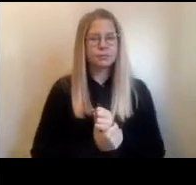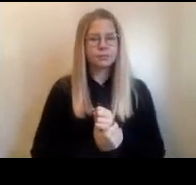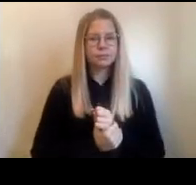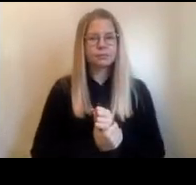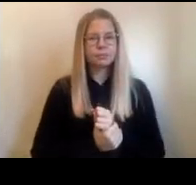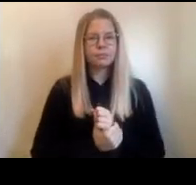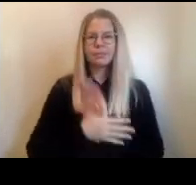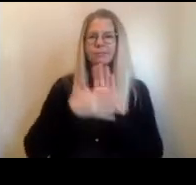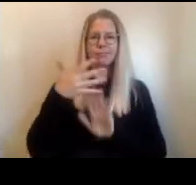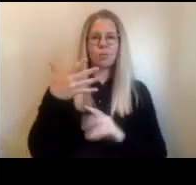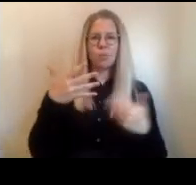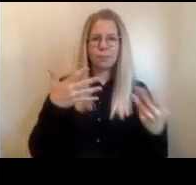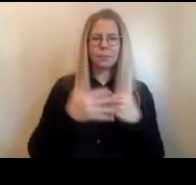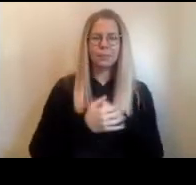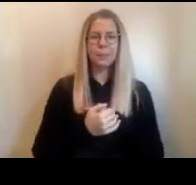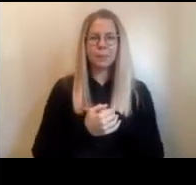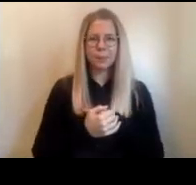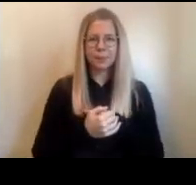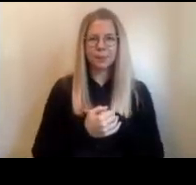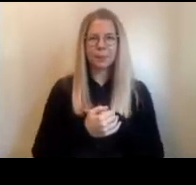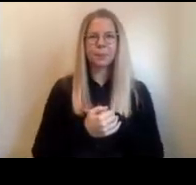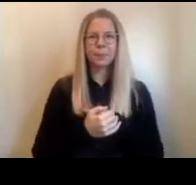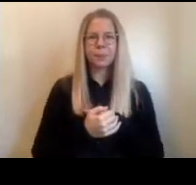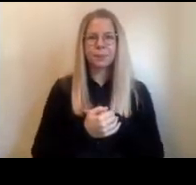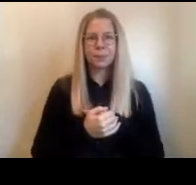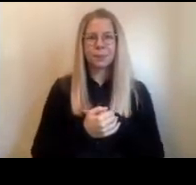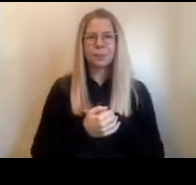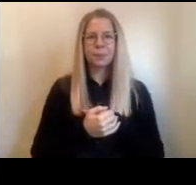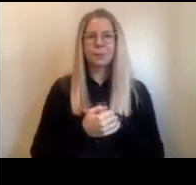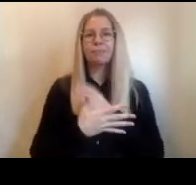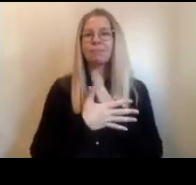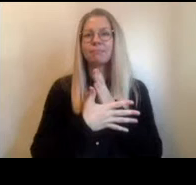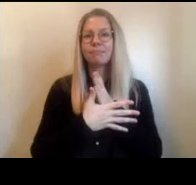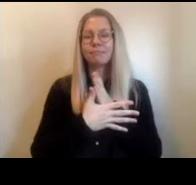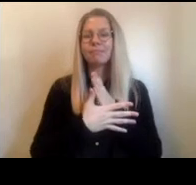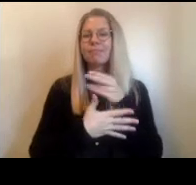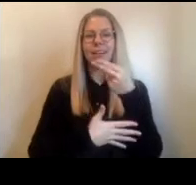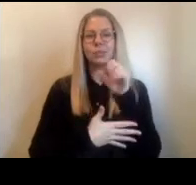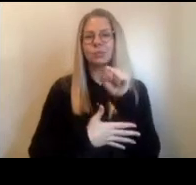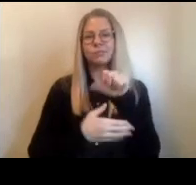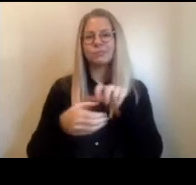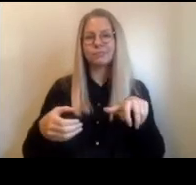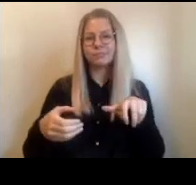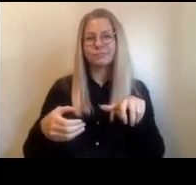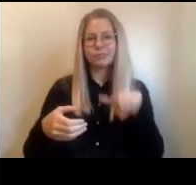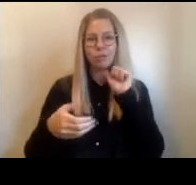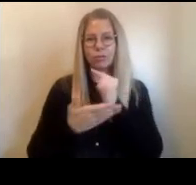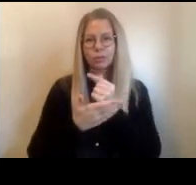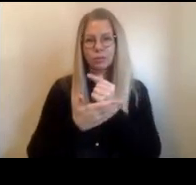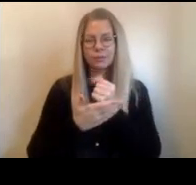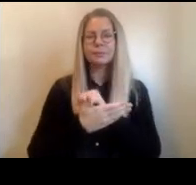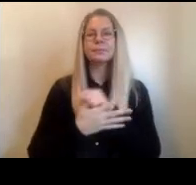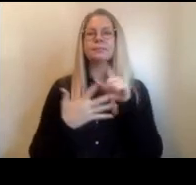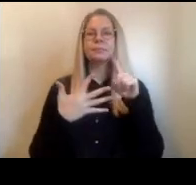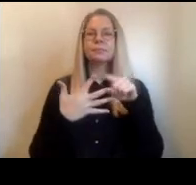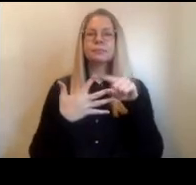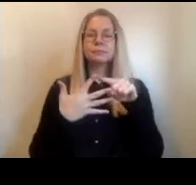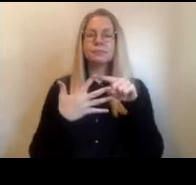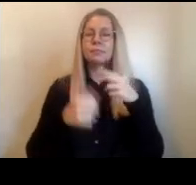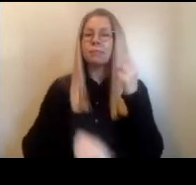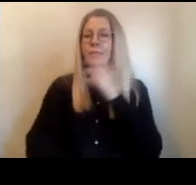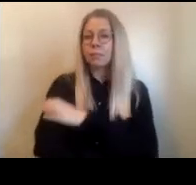Well, we're talking about not finishing secondary education in early life. That's a risk. High blood